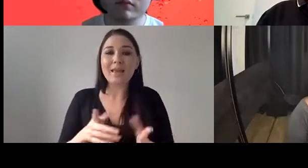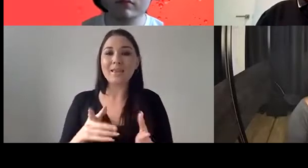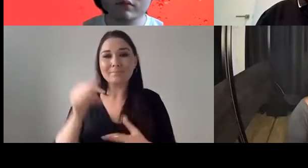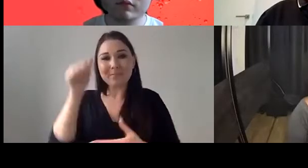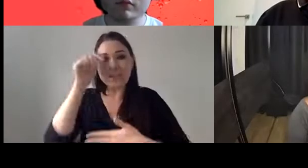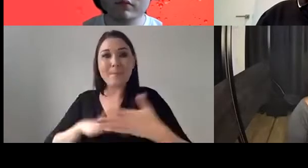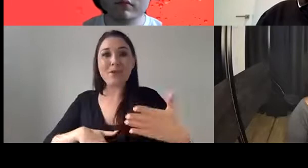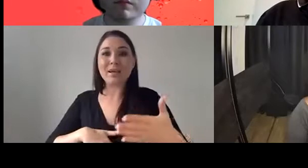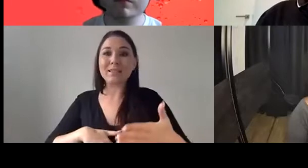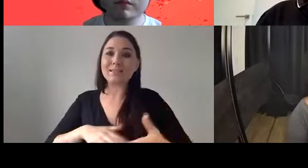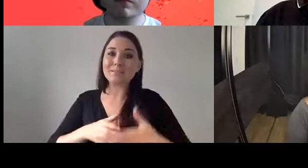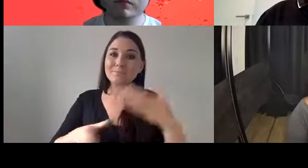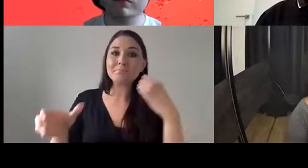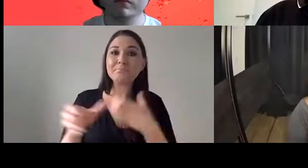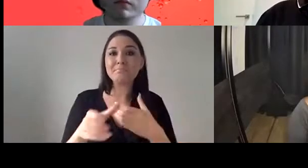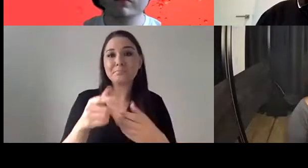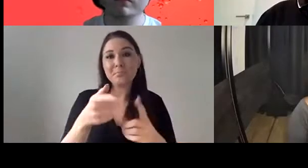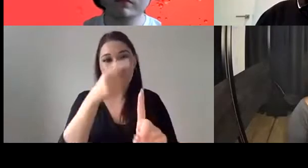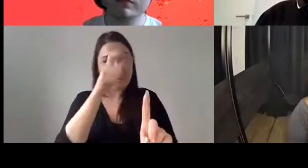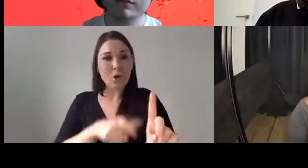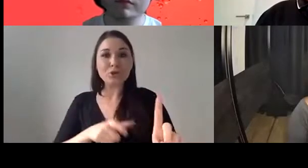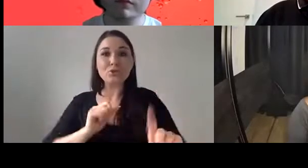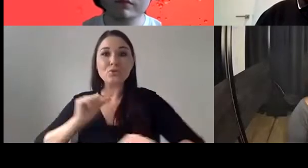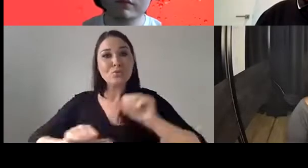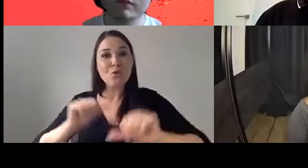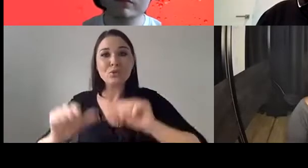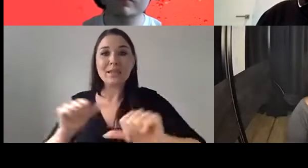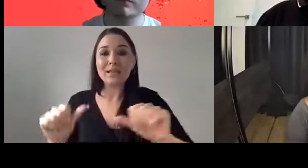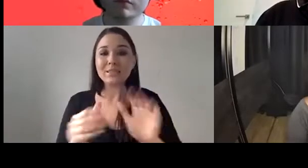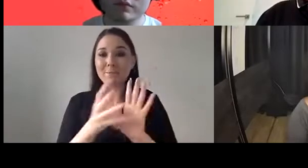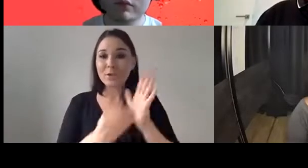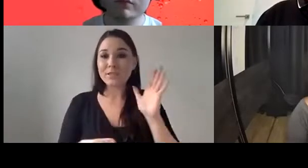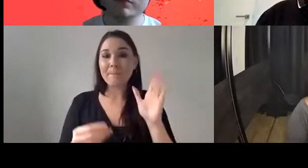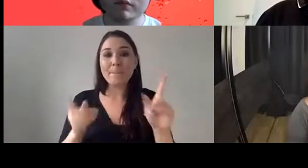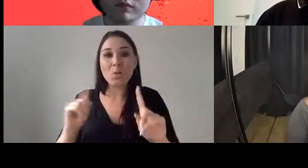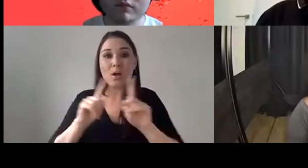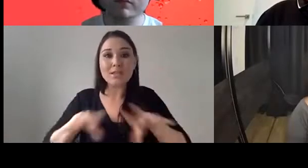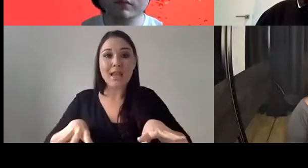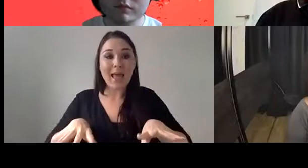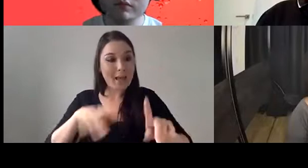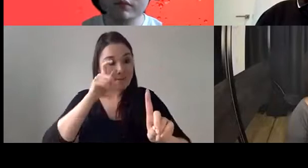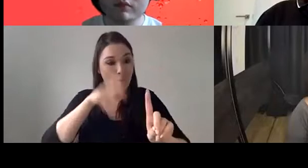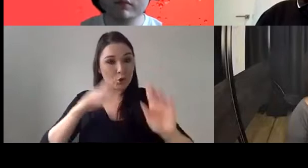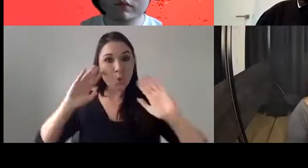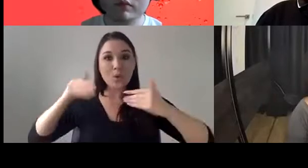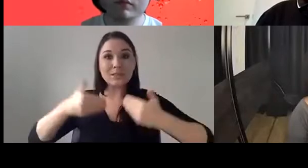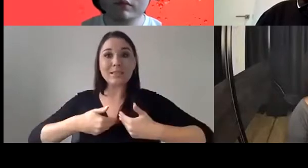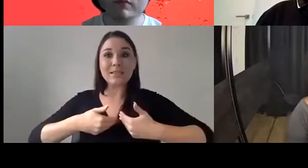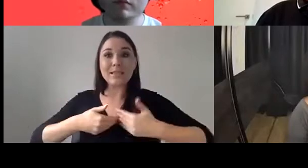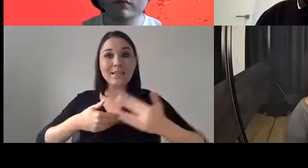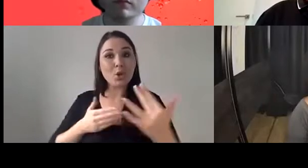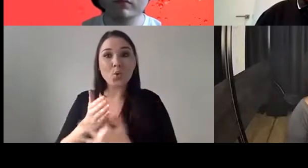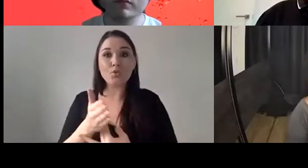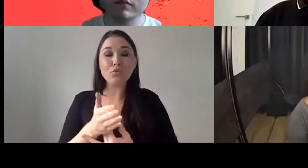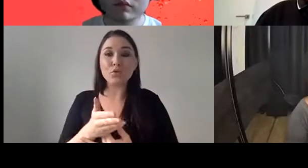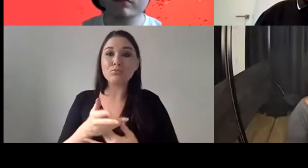various impairments. So, what would it be like for somebody who's autistic to go through your recruitment process? What would it be like for somebody who's got a